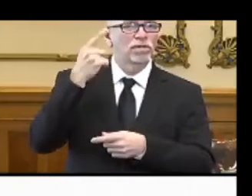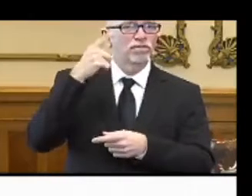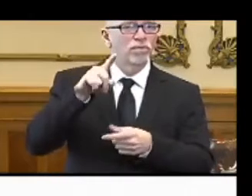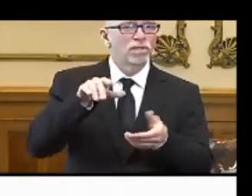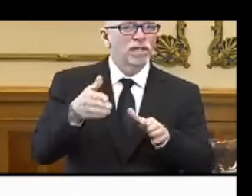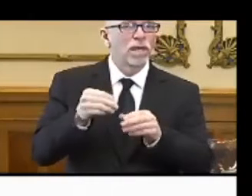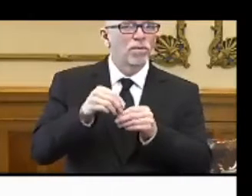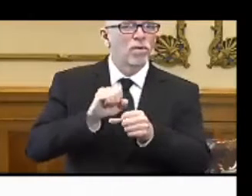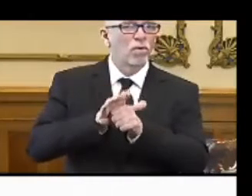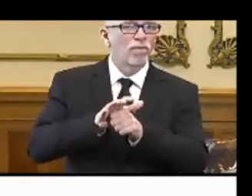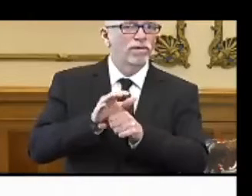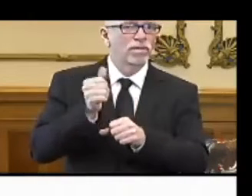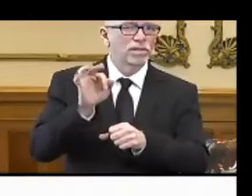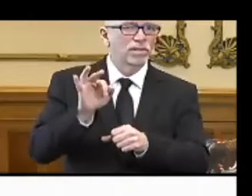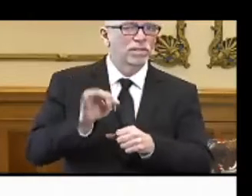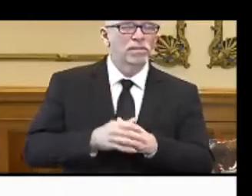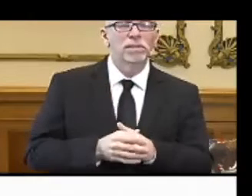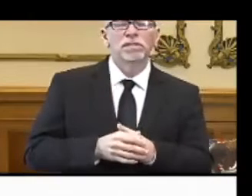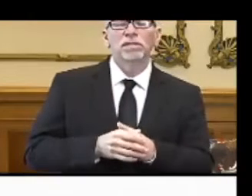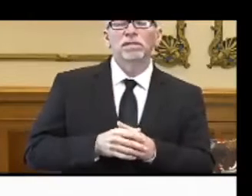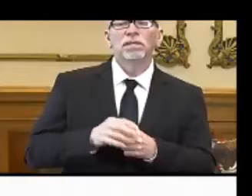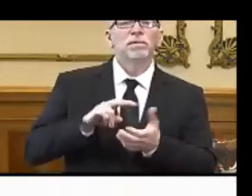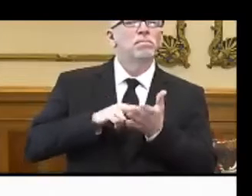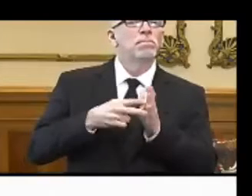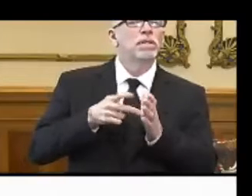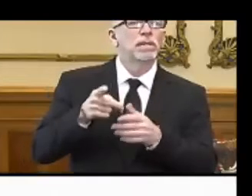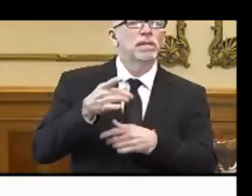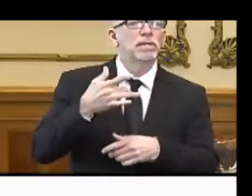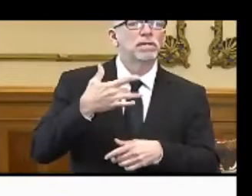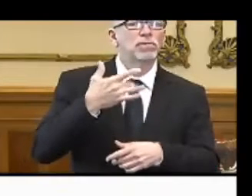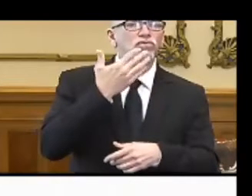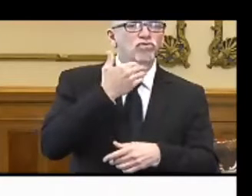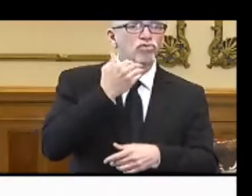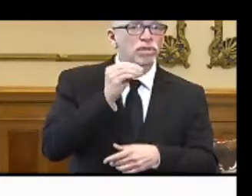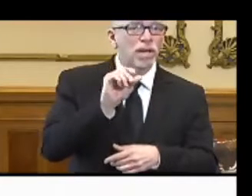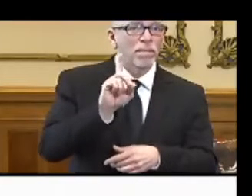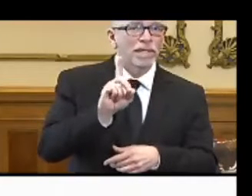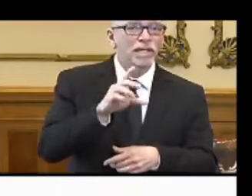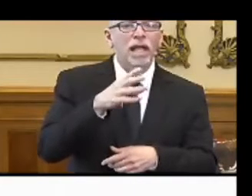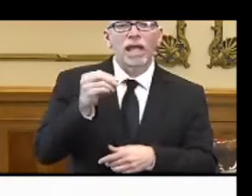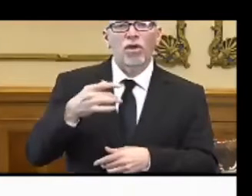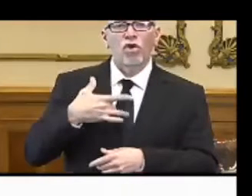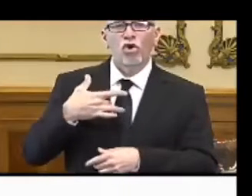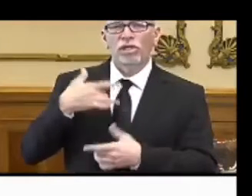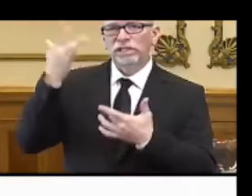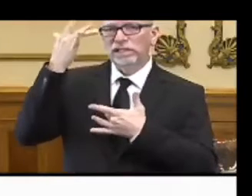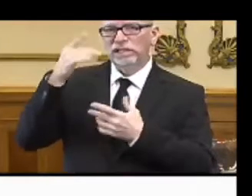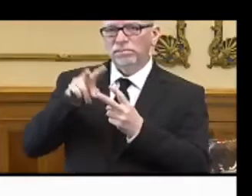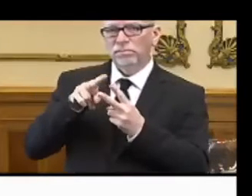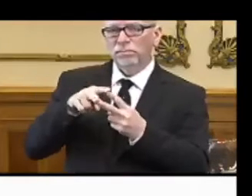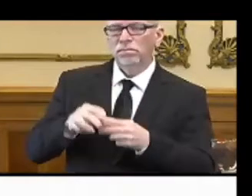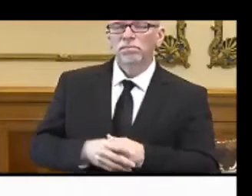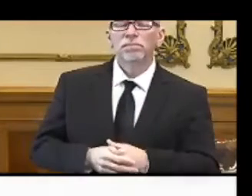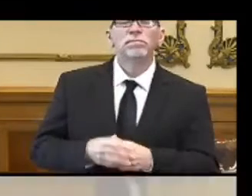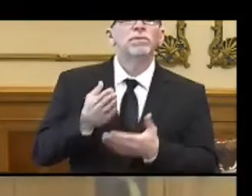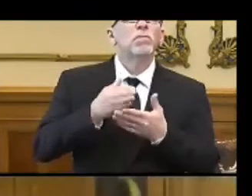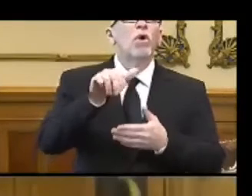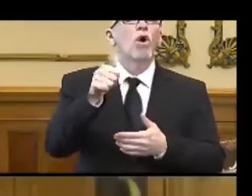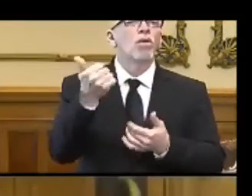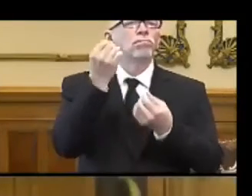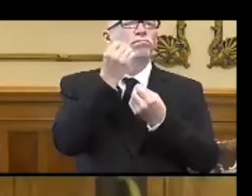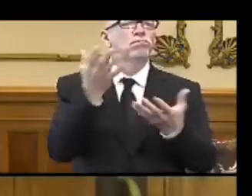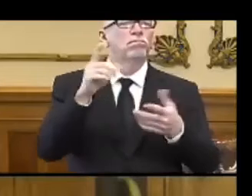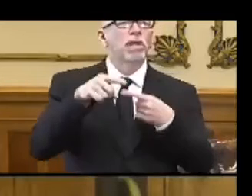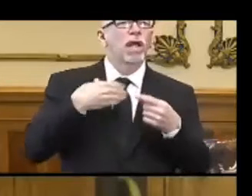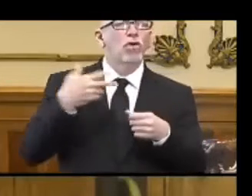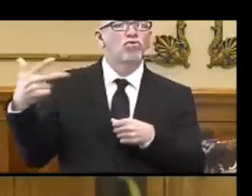with the COVID-19 disease, and that is diabetes and heart disease. I have a few other updates for you involving our